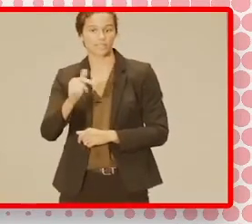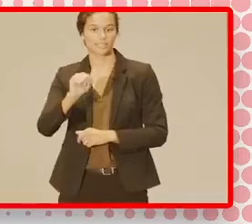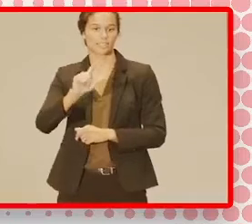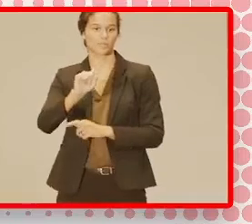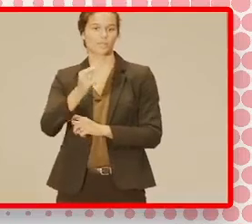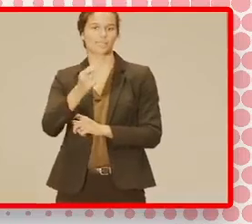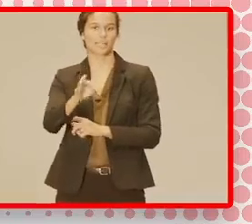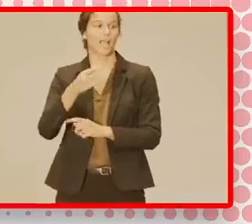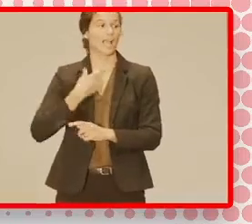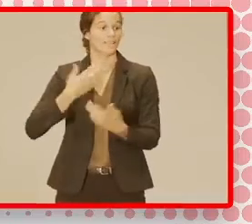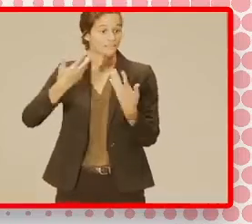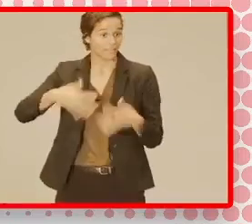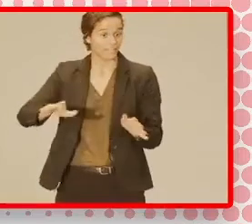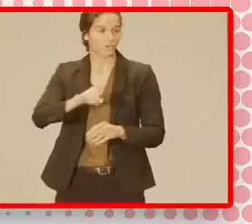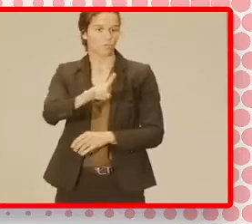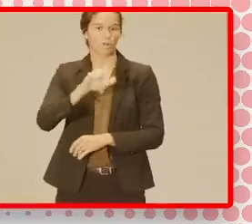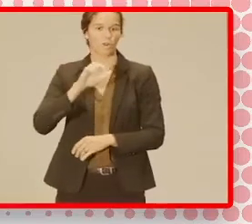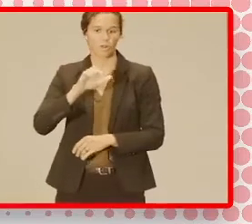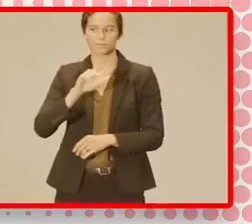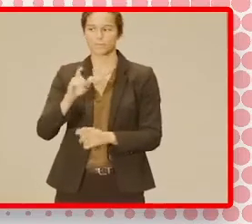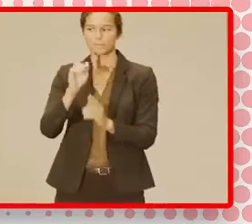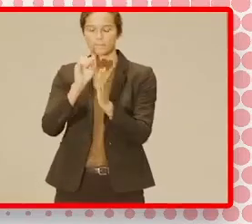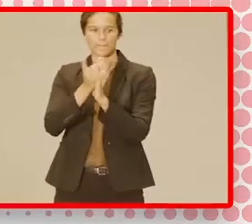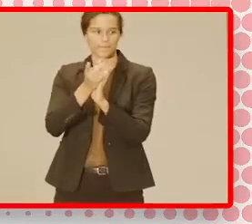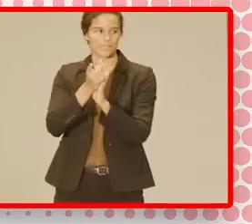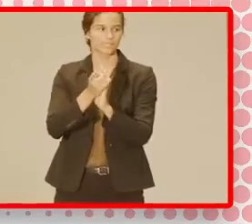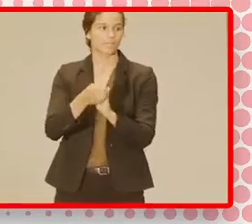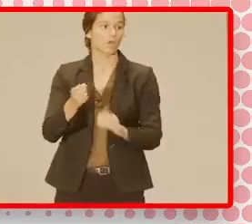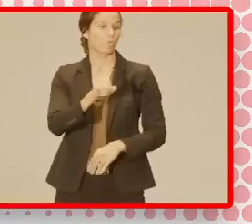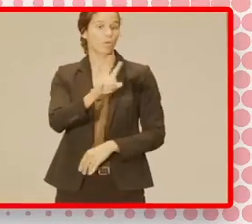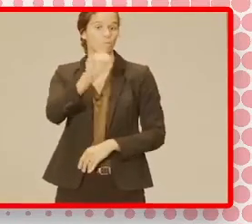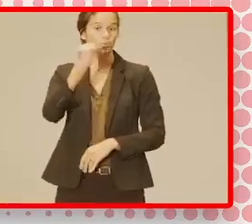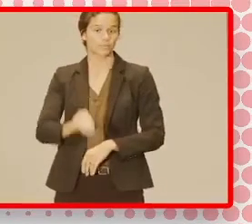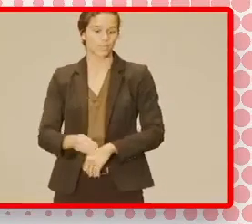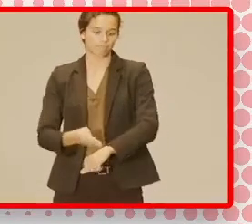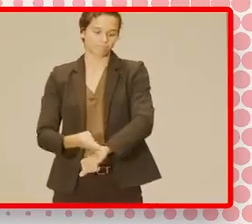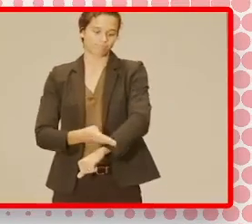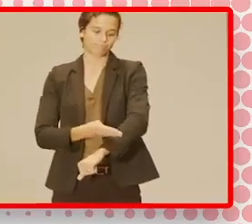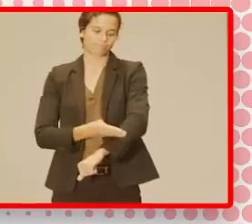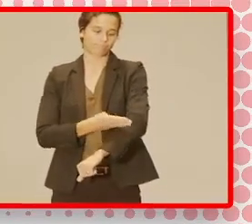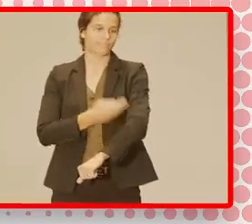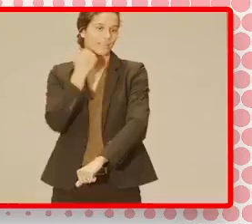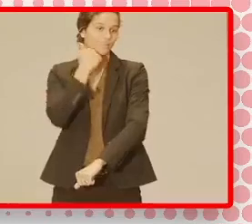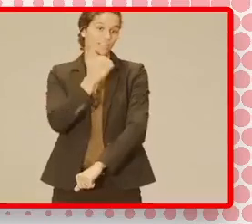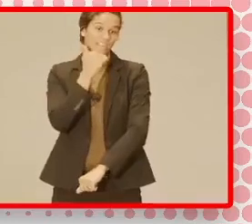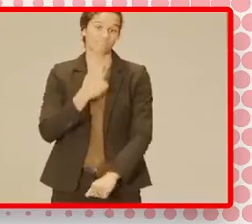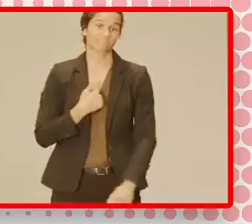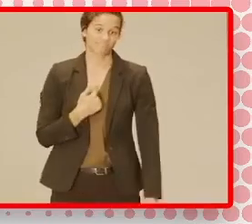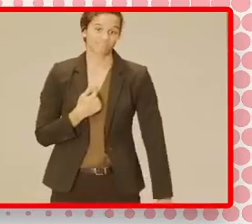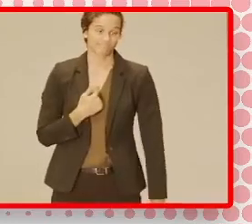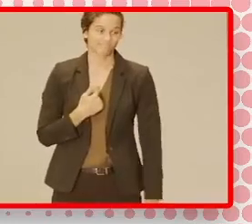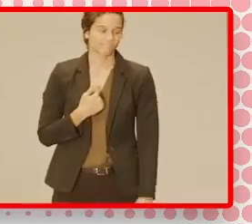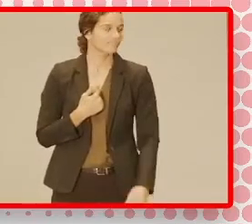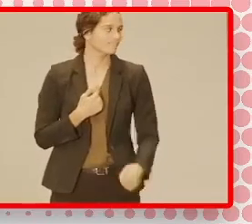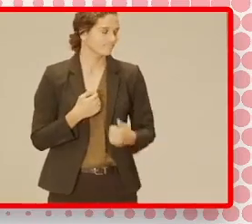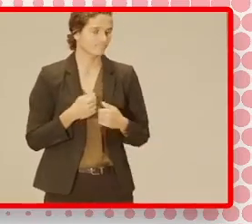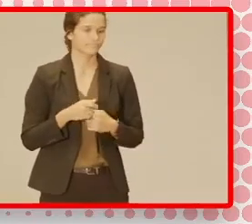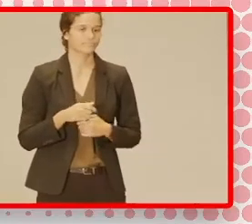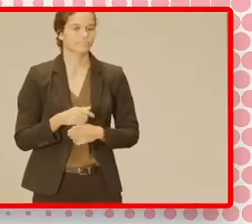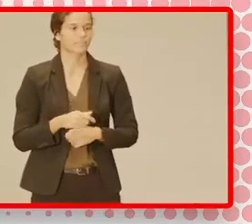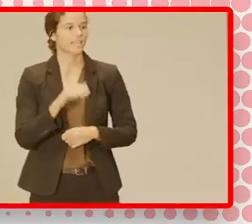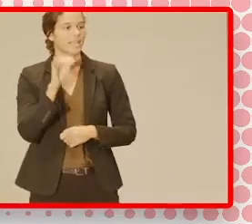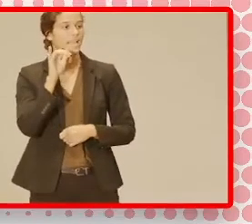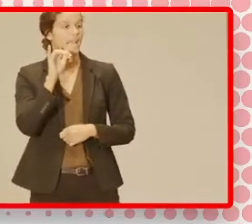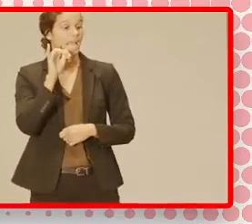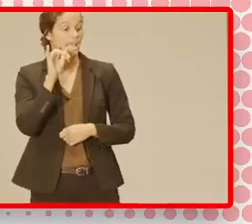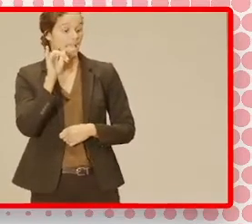minutes. I got 1% better each day. That's when we knew things were happening.